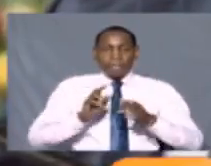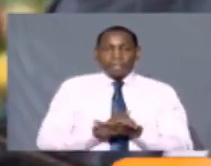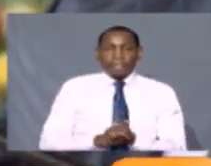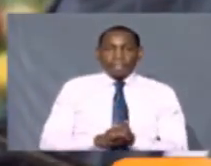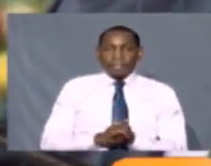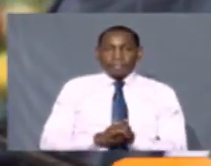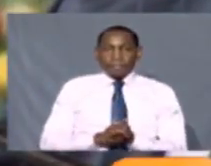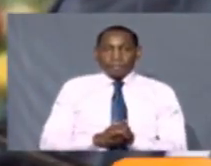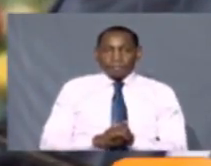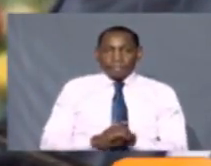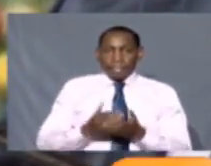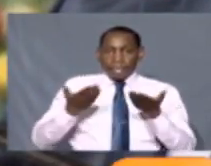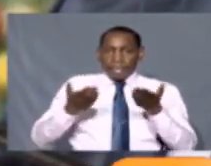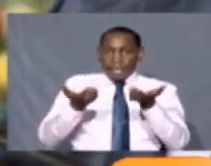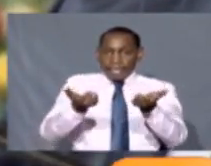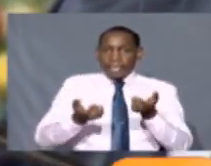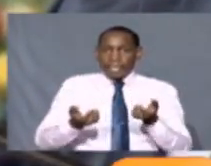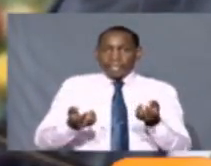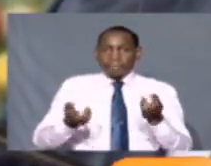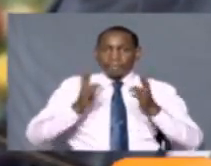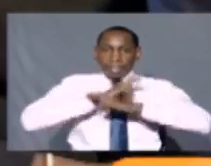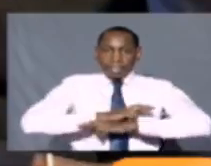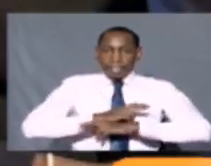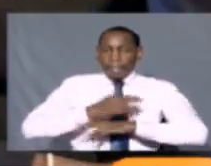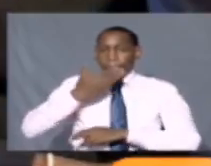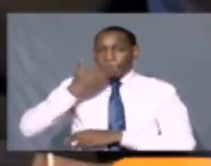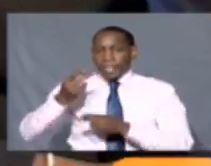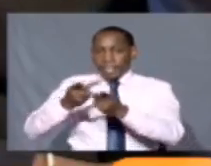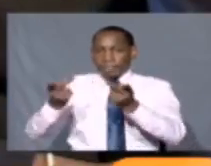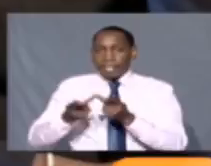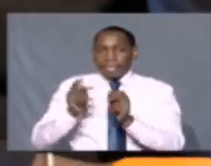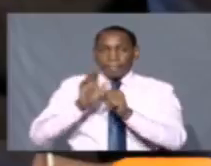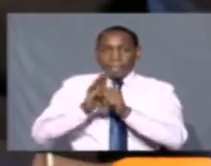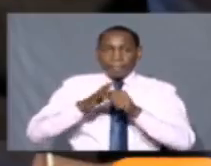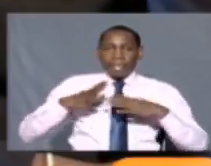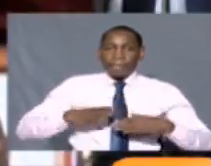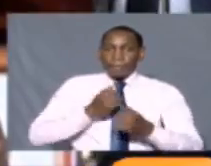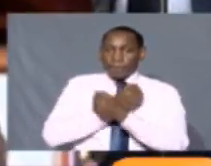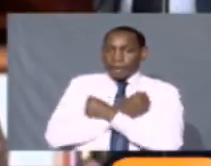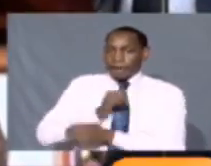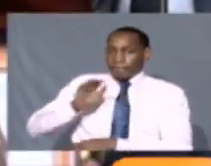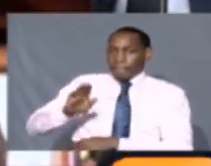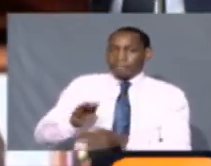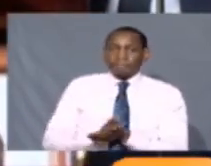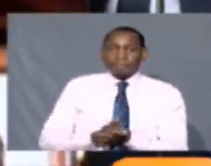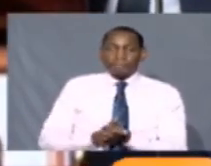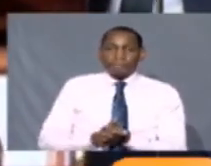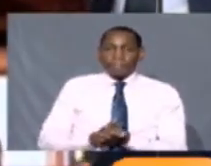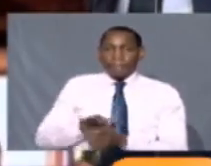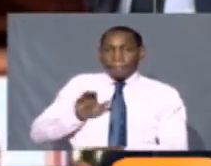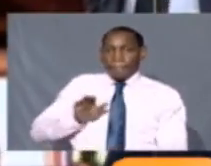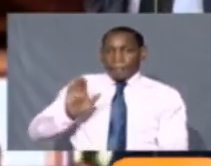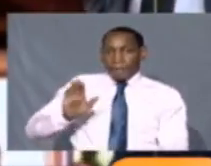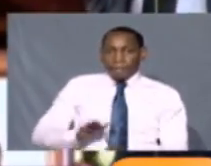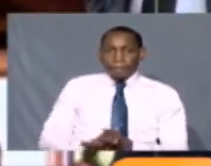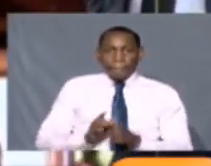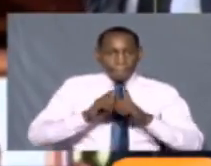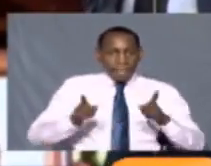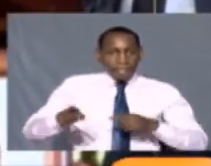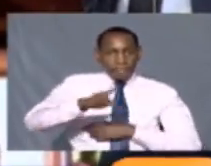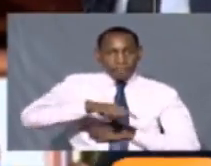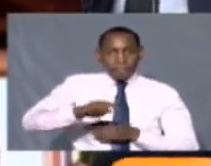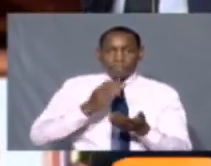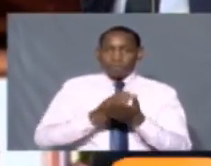need to rest. You're in a better place. So many people love you and cherish you, Mama. Even though we are